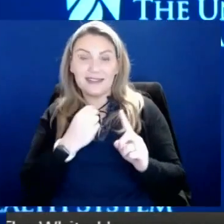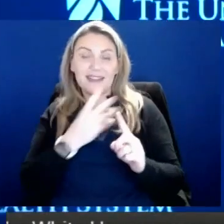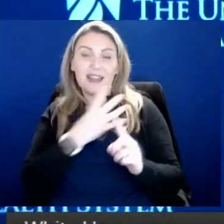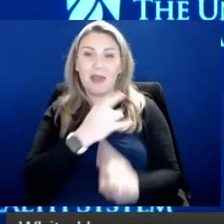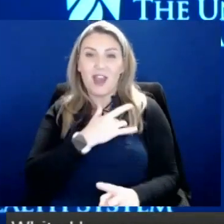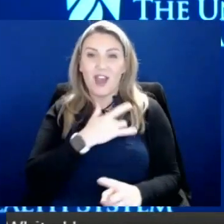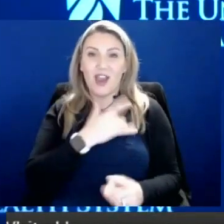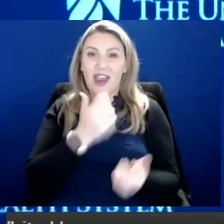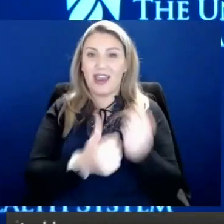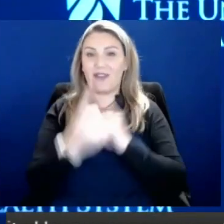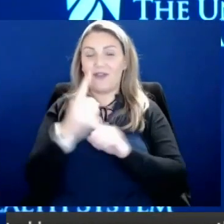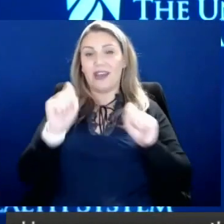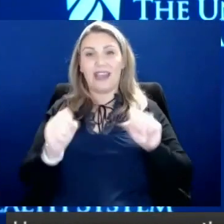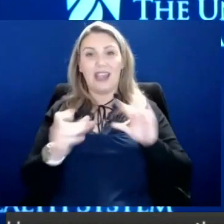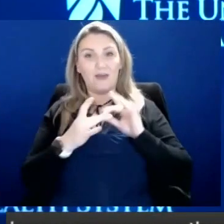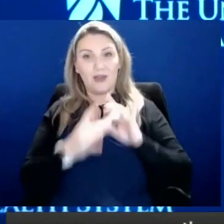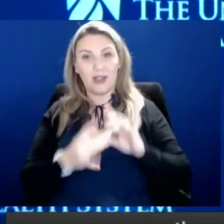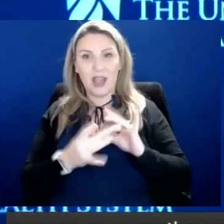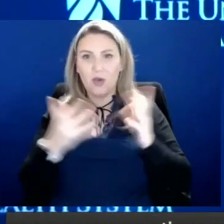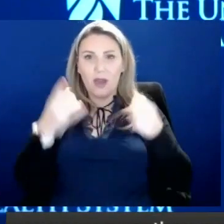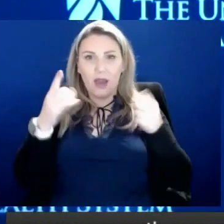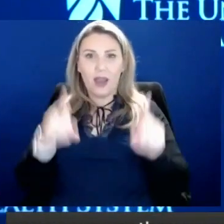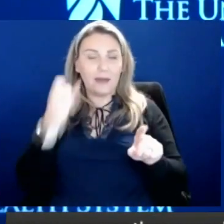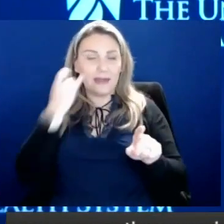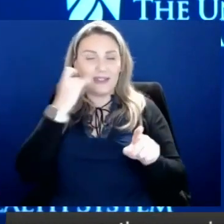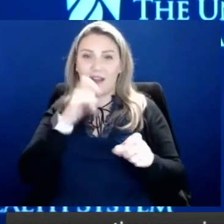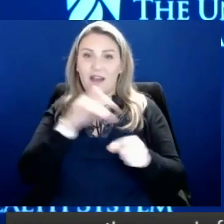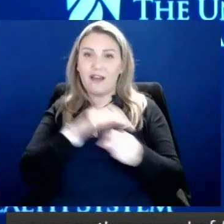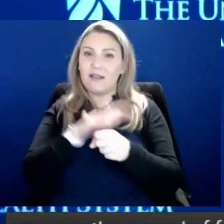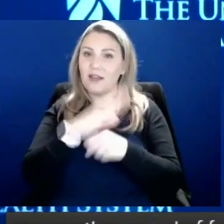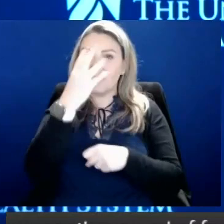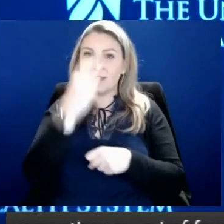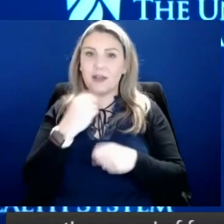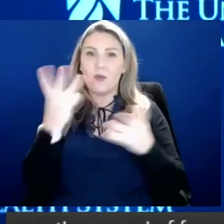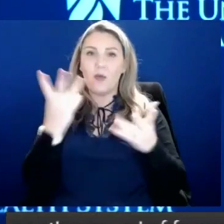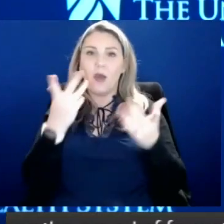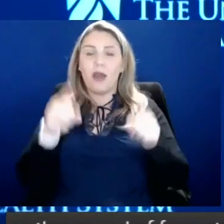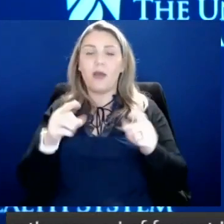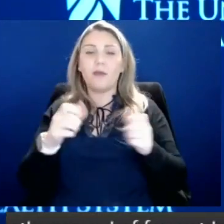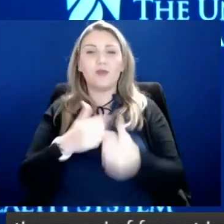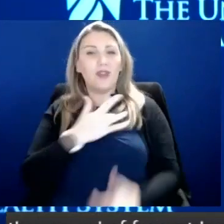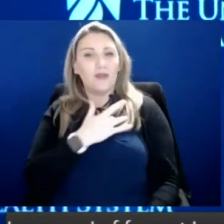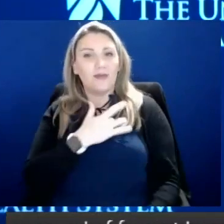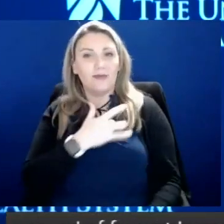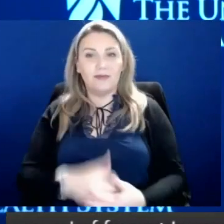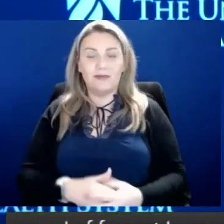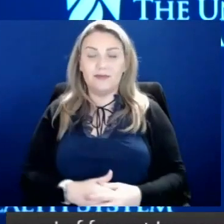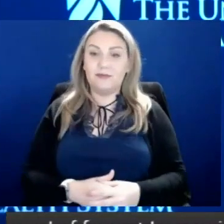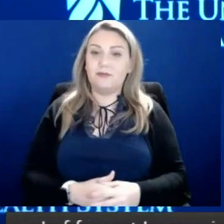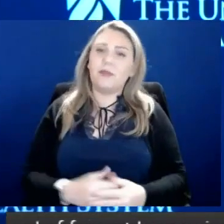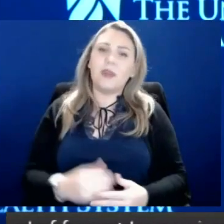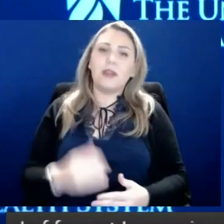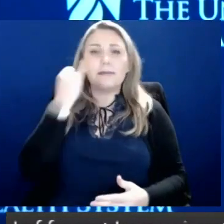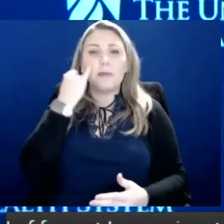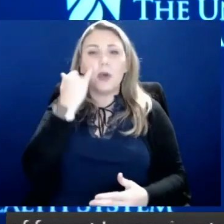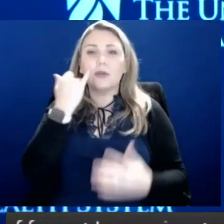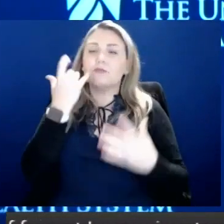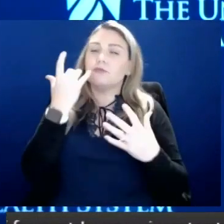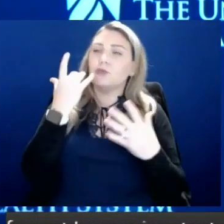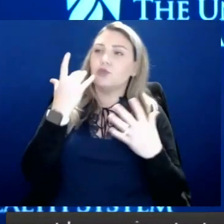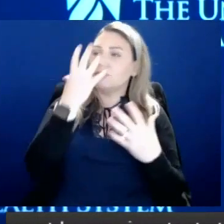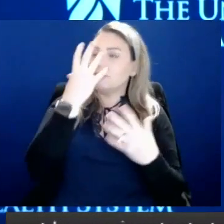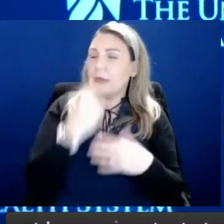way or another. What happens if you're not getting enough sleep? What happens to your heart? And let's just say you're going to bed at a reasonable time, but you're still waking